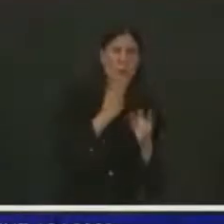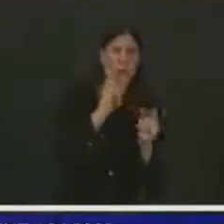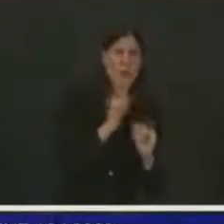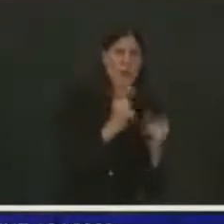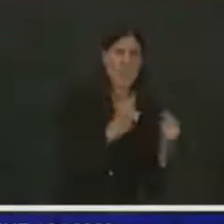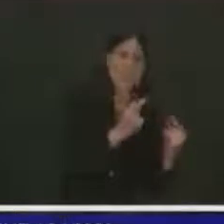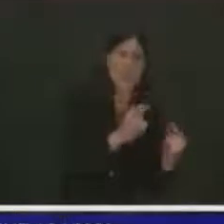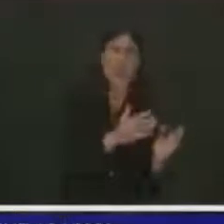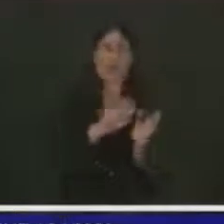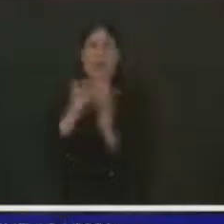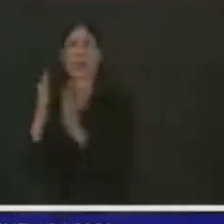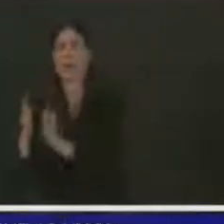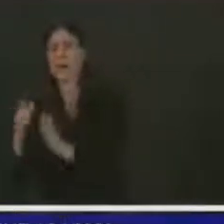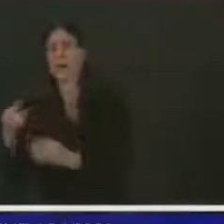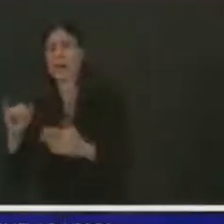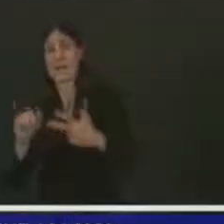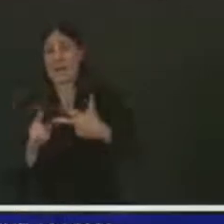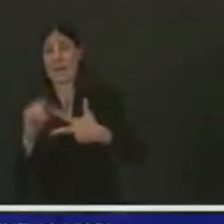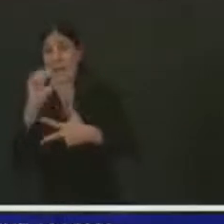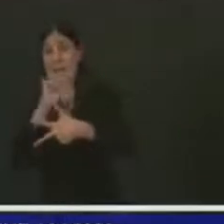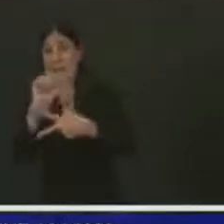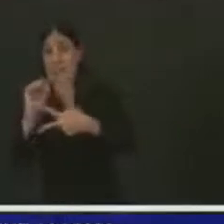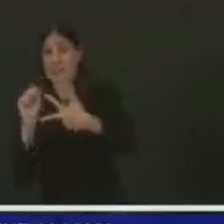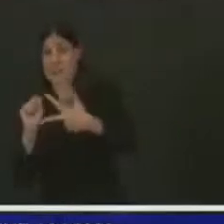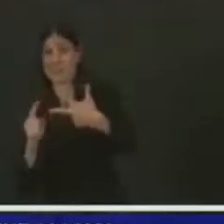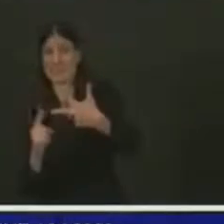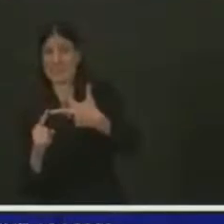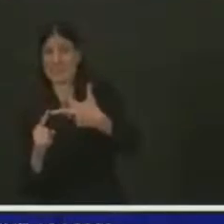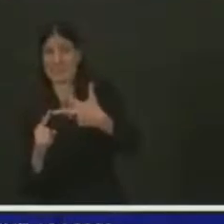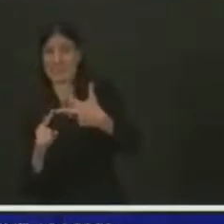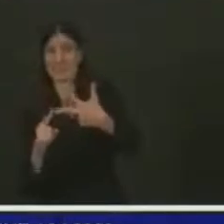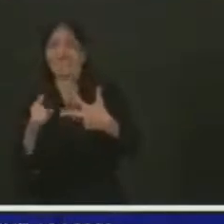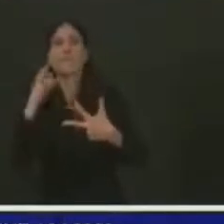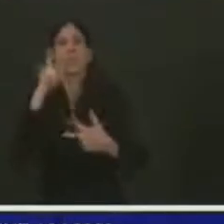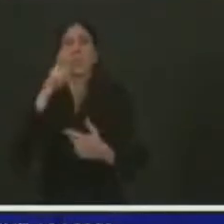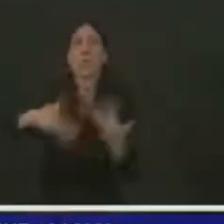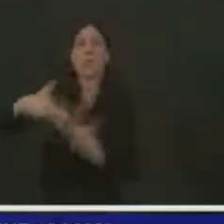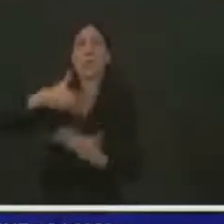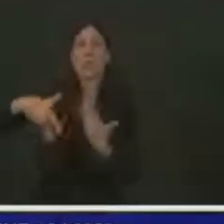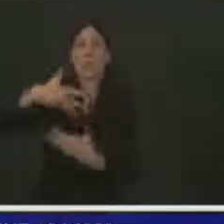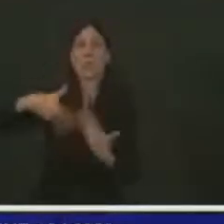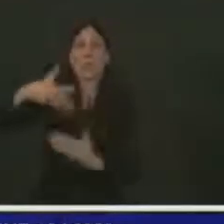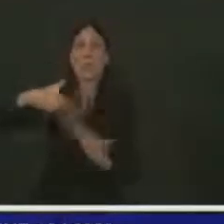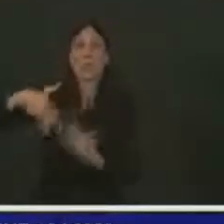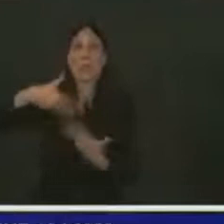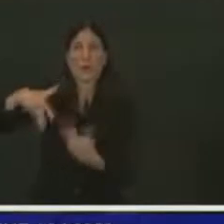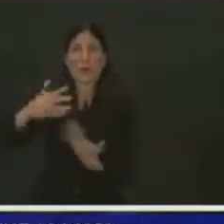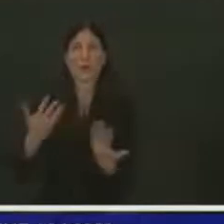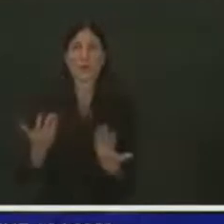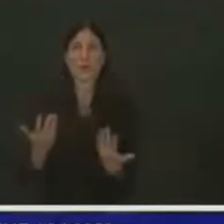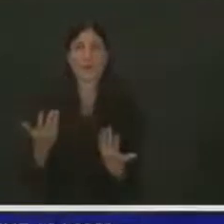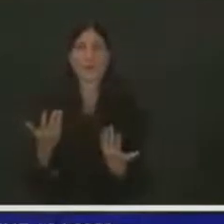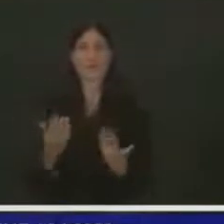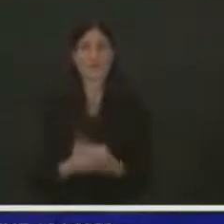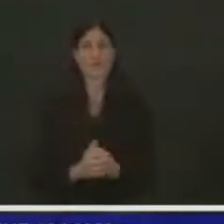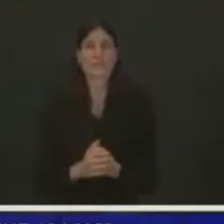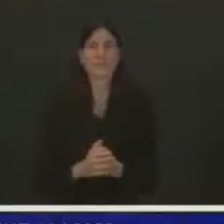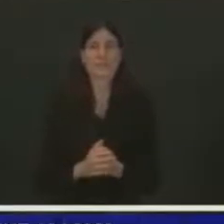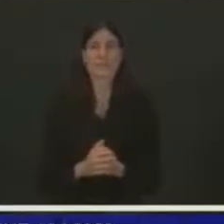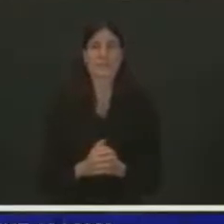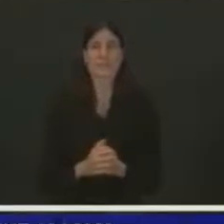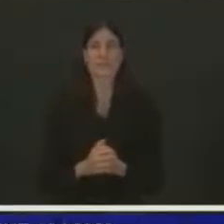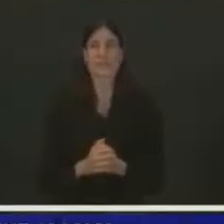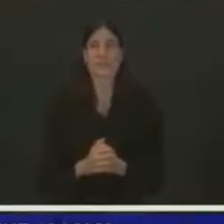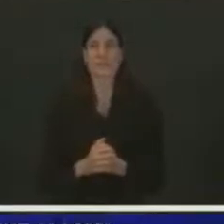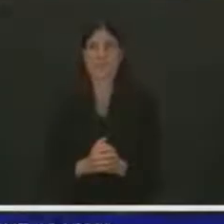it to be a useful test, because nationwide there is not enough information to interpret it in a way that's going to be useful, and